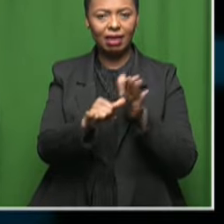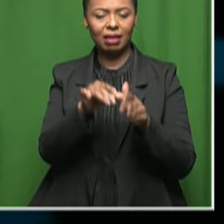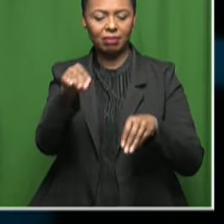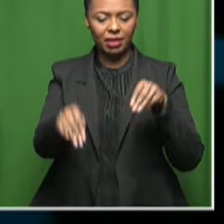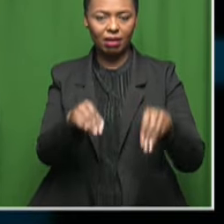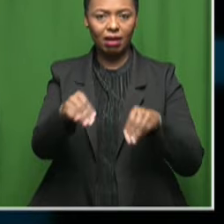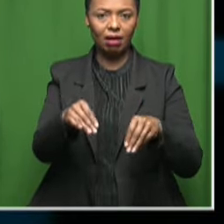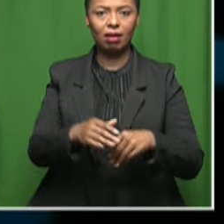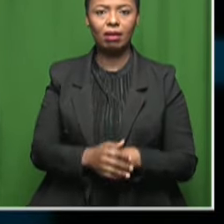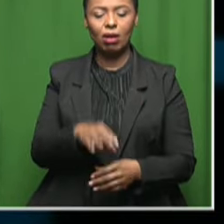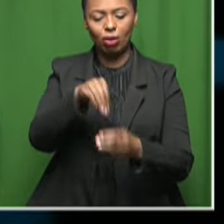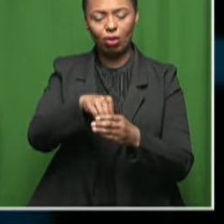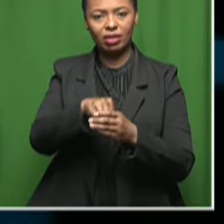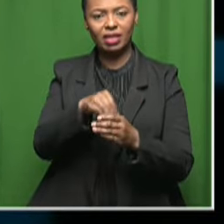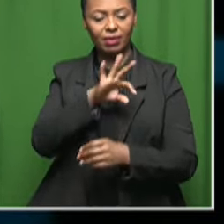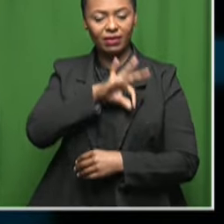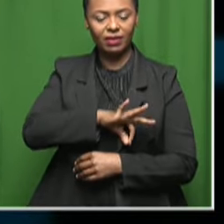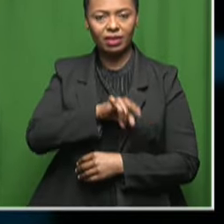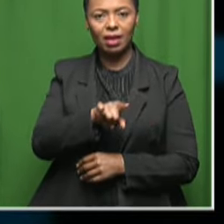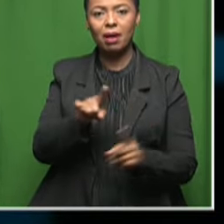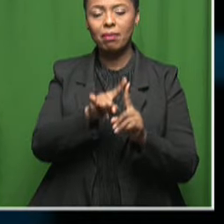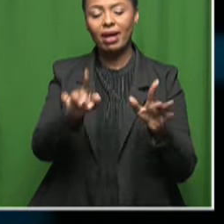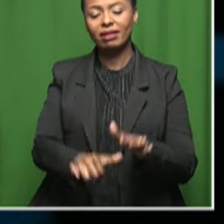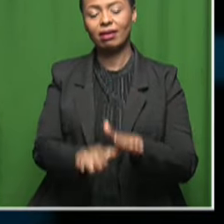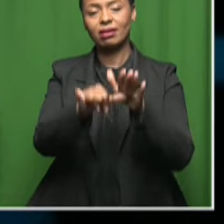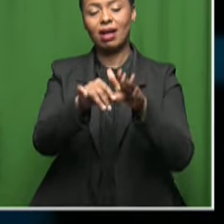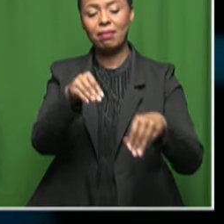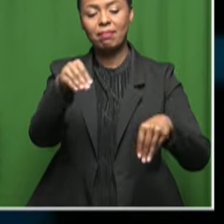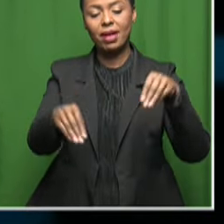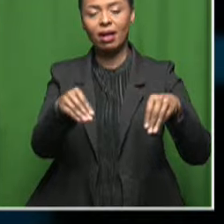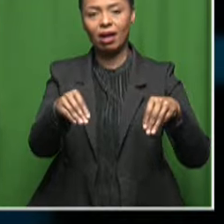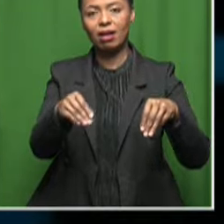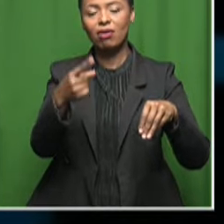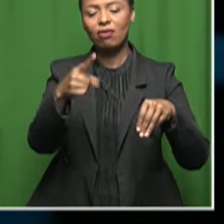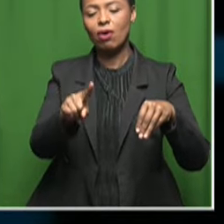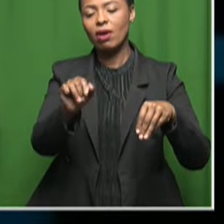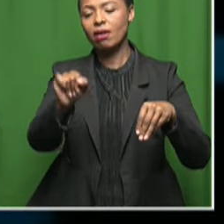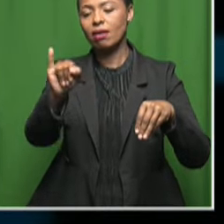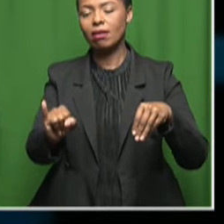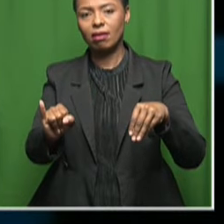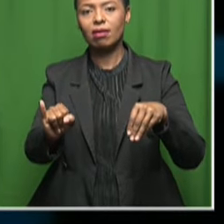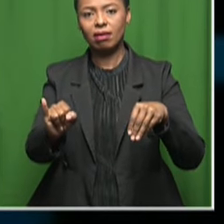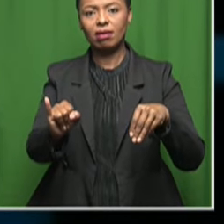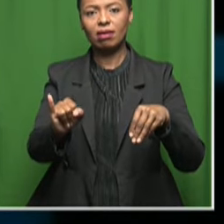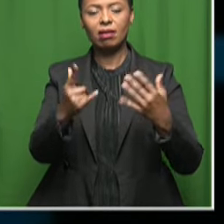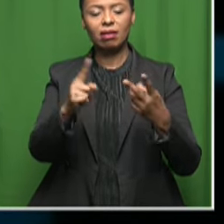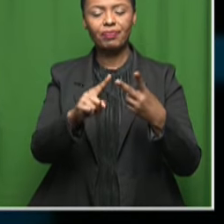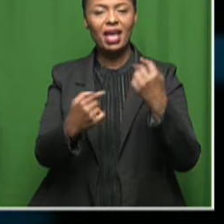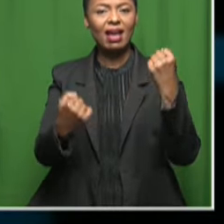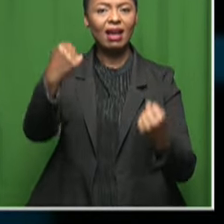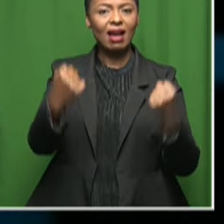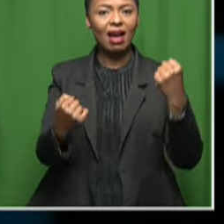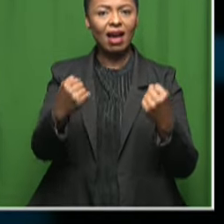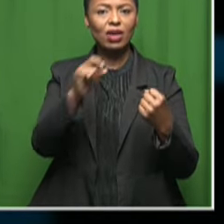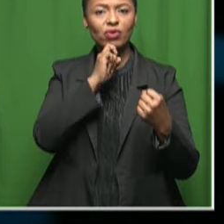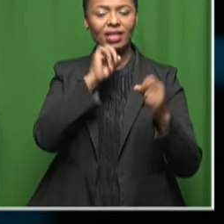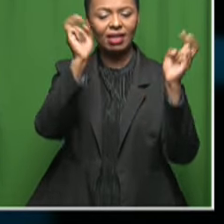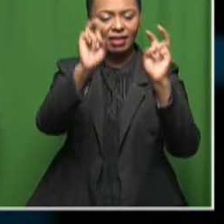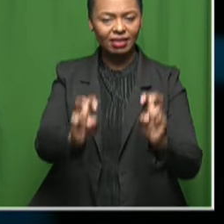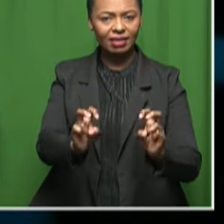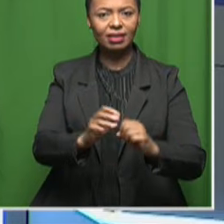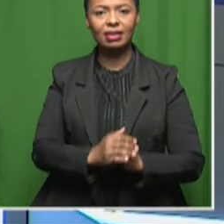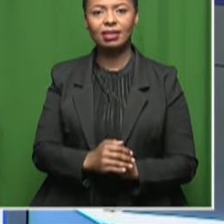beneficiation, but those critical minerals that are going to fuel the AI revolution, the electric cars, the data centers, the